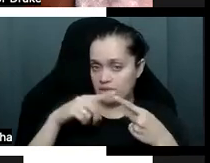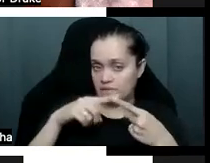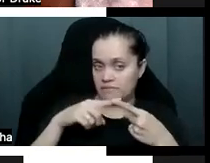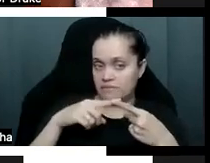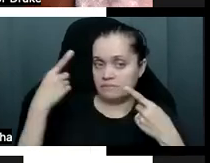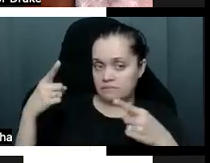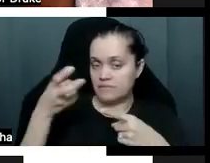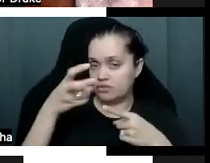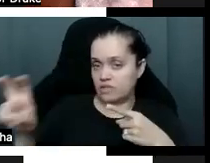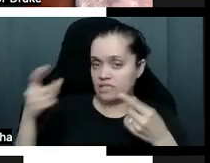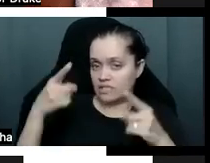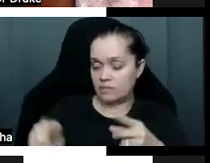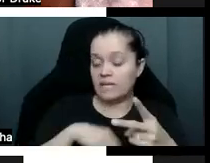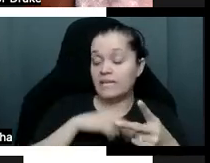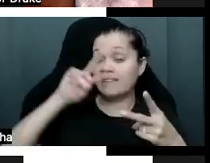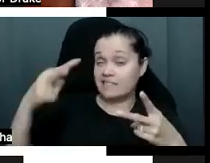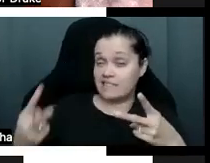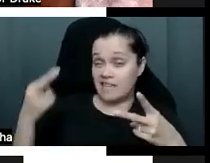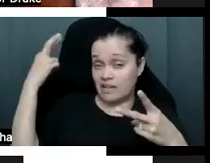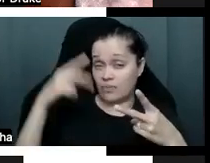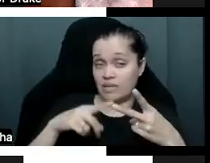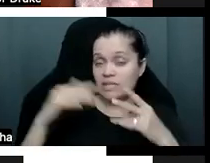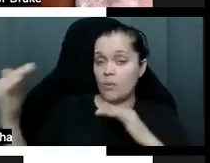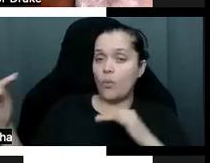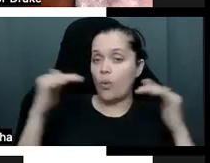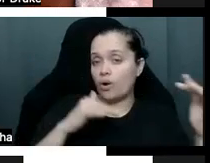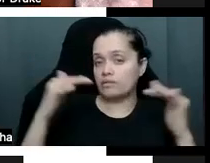happened. Here's a second reason: war.